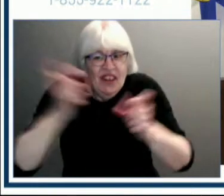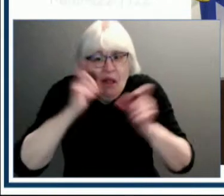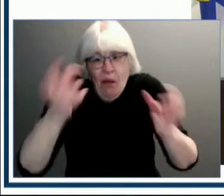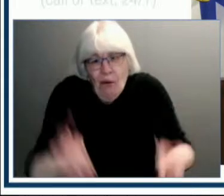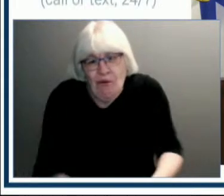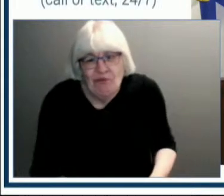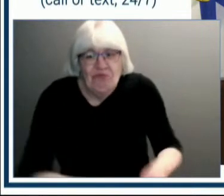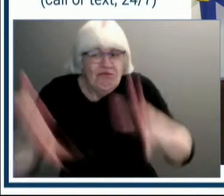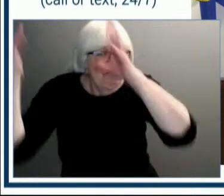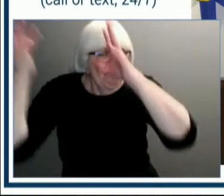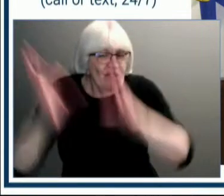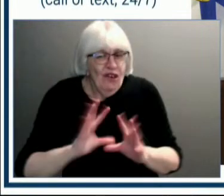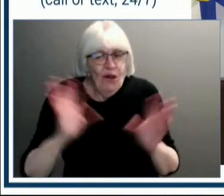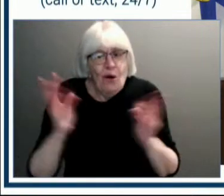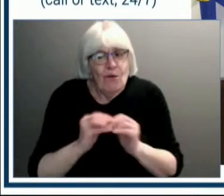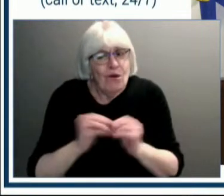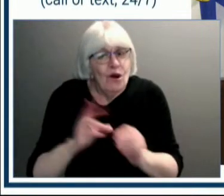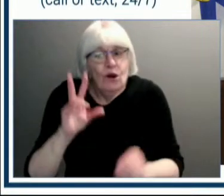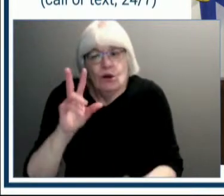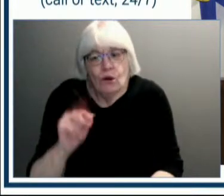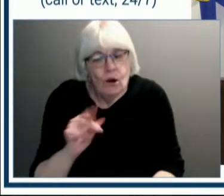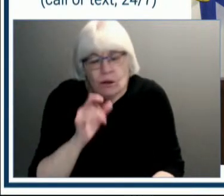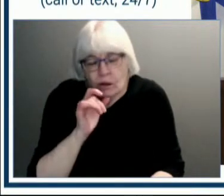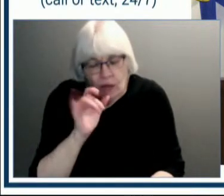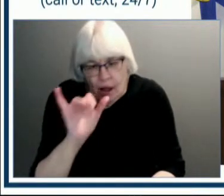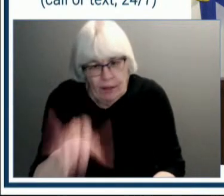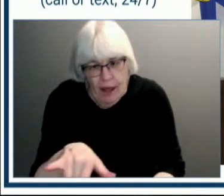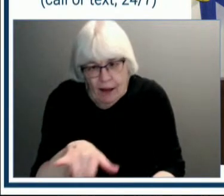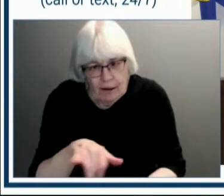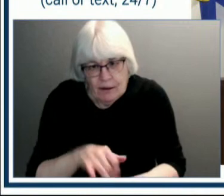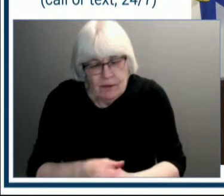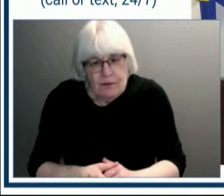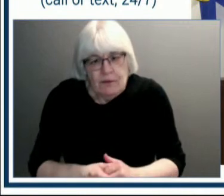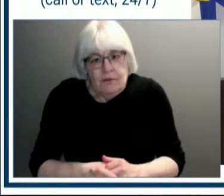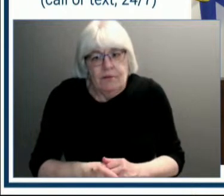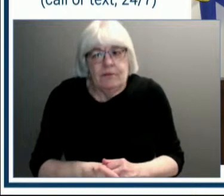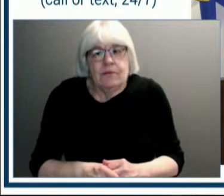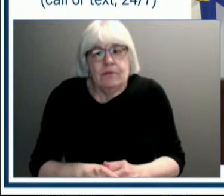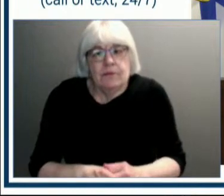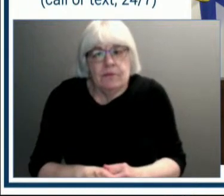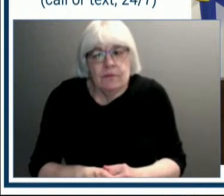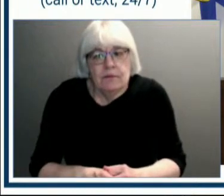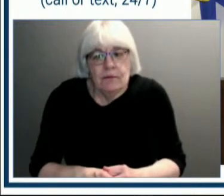Next, we'll go to Nicole Sullivan from the Cape Breton Post. Go ahead, Nicole. Thank you.